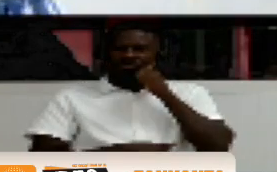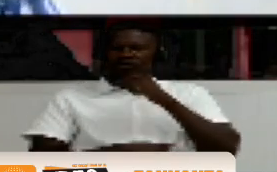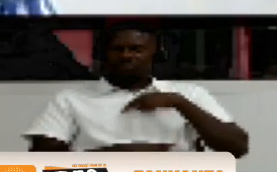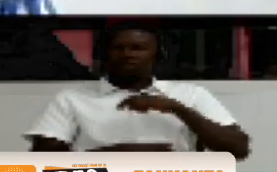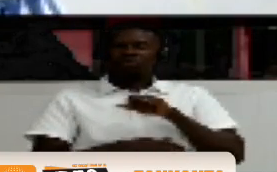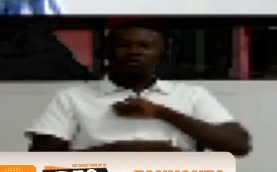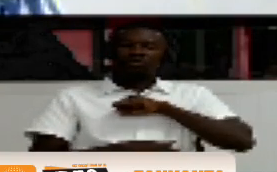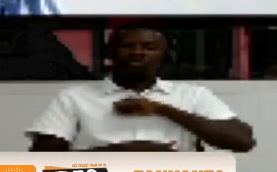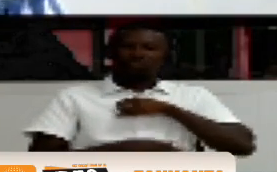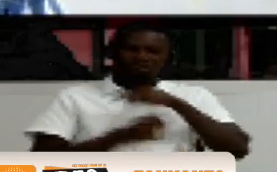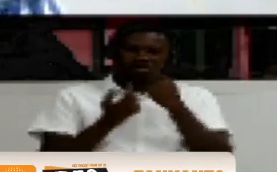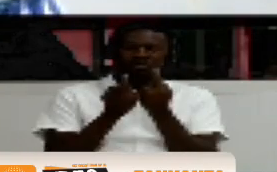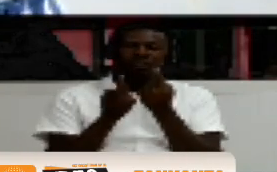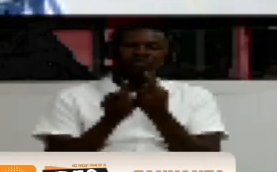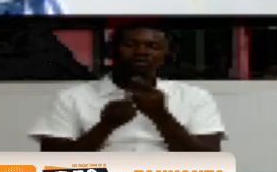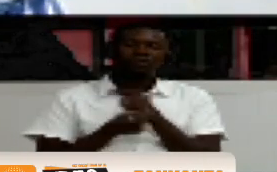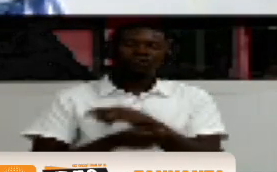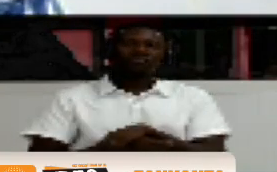our personal things.